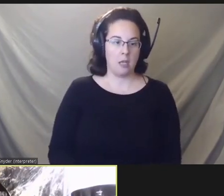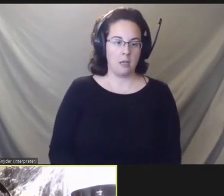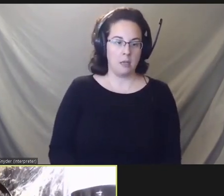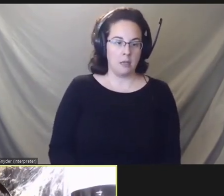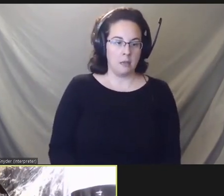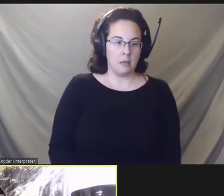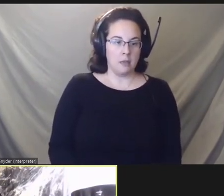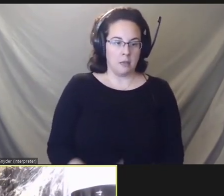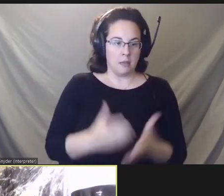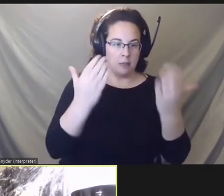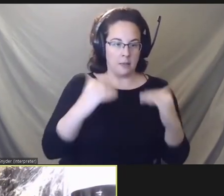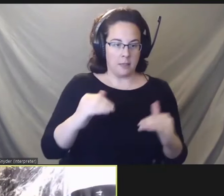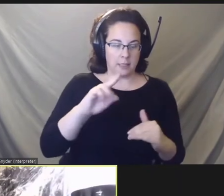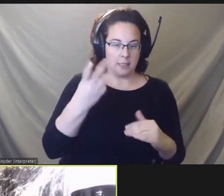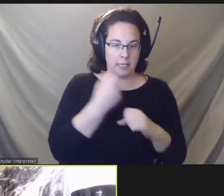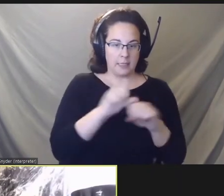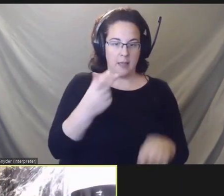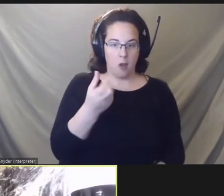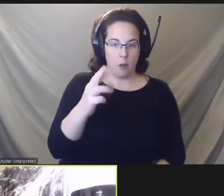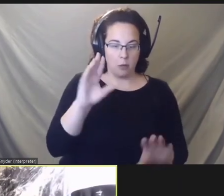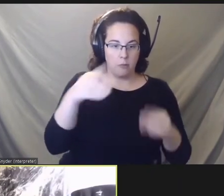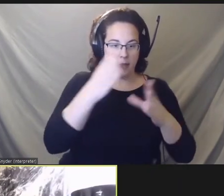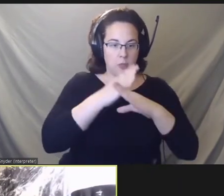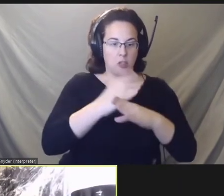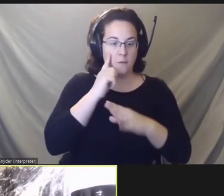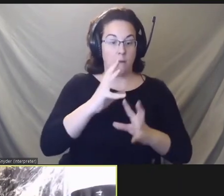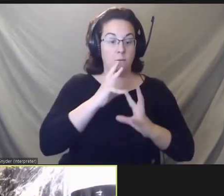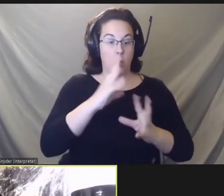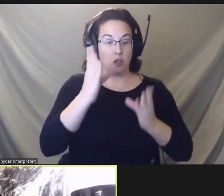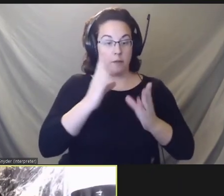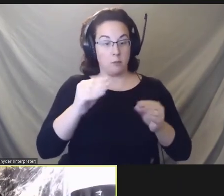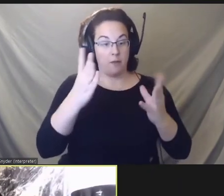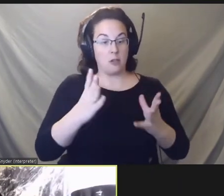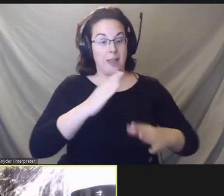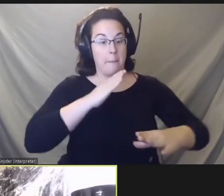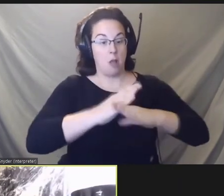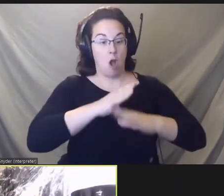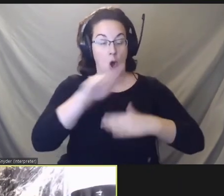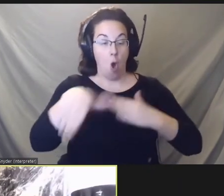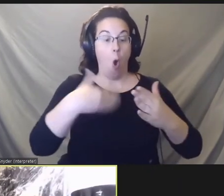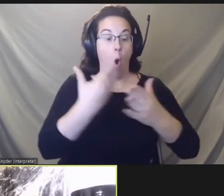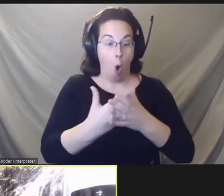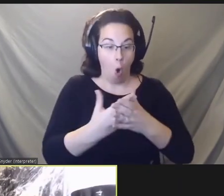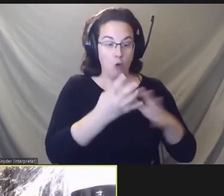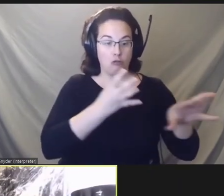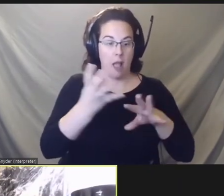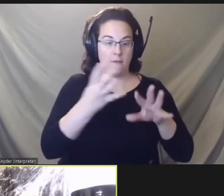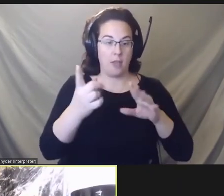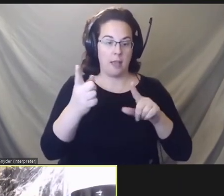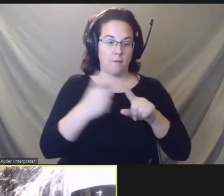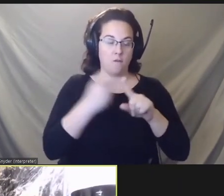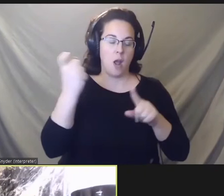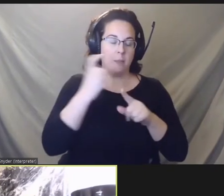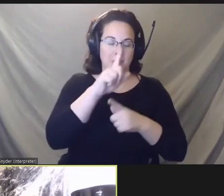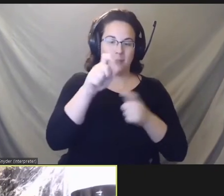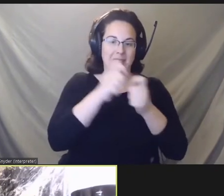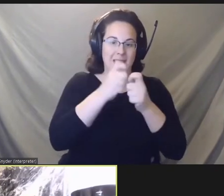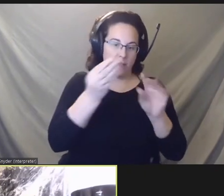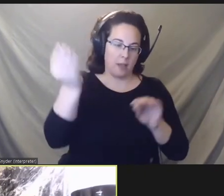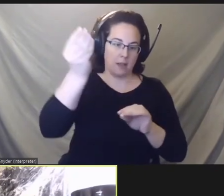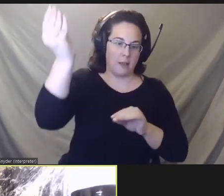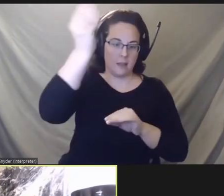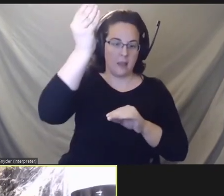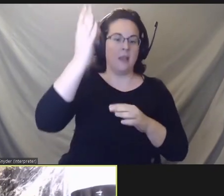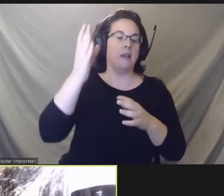The second safe harbor provides protection for voice service providers that block all traffic from certain upstream providers that are